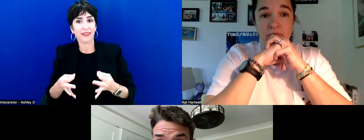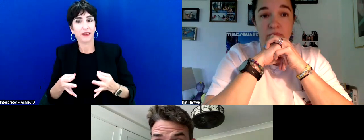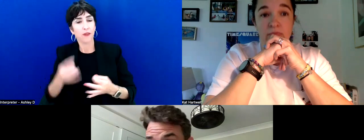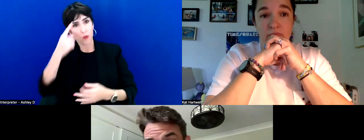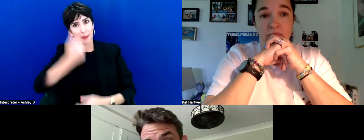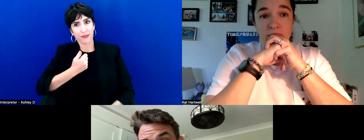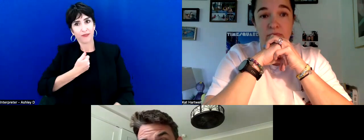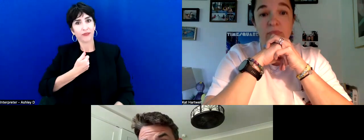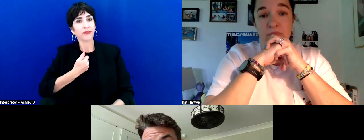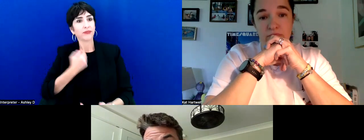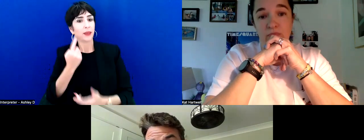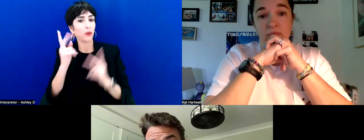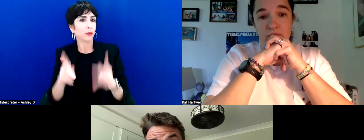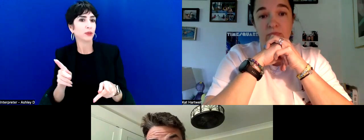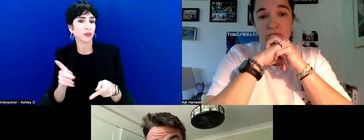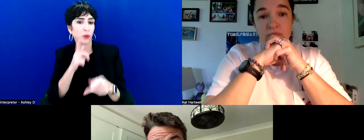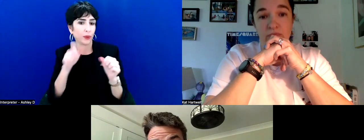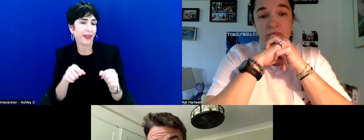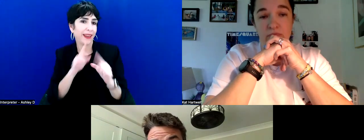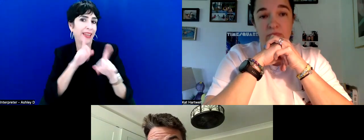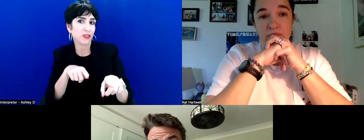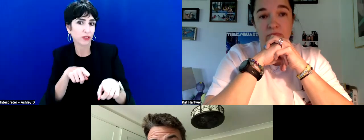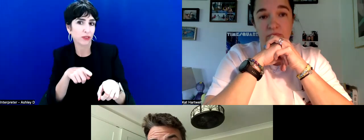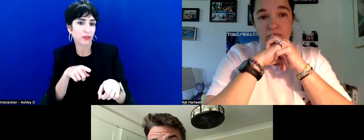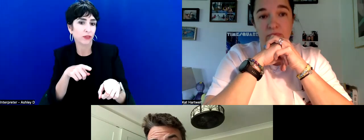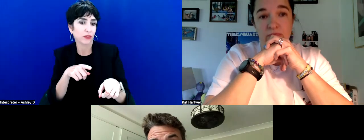me. I'm the only one who can answer for,